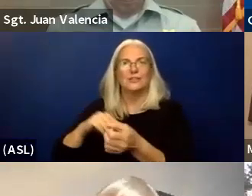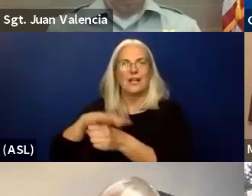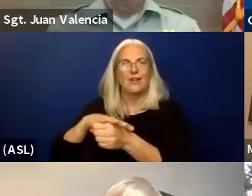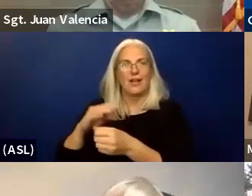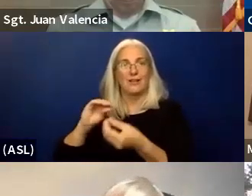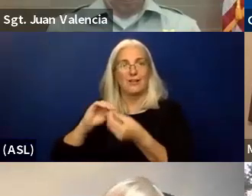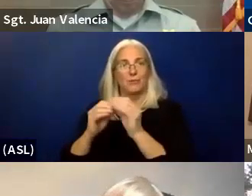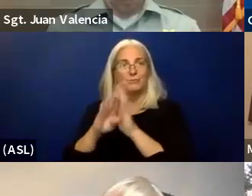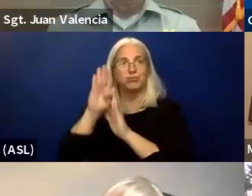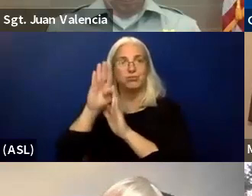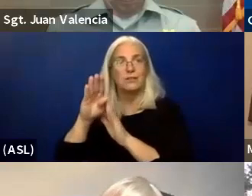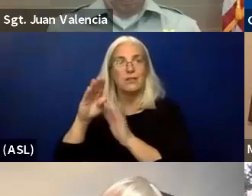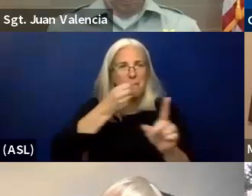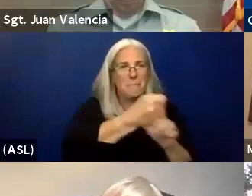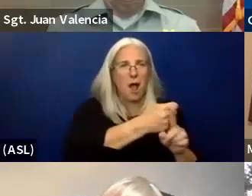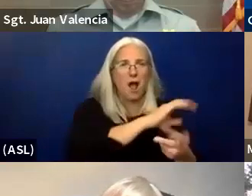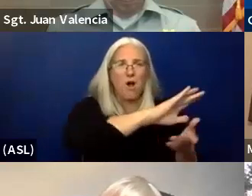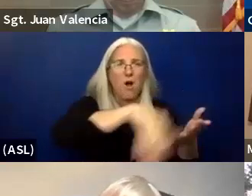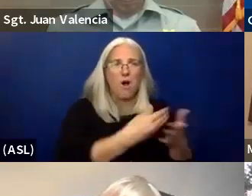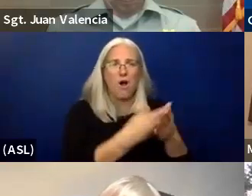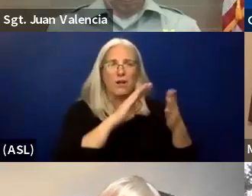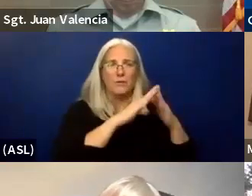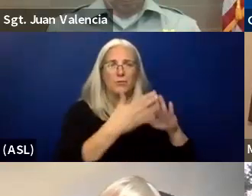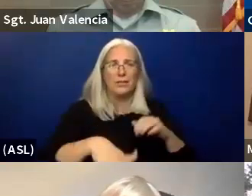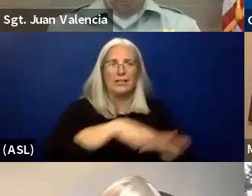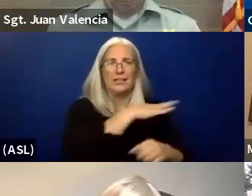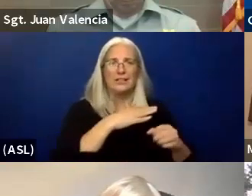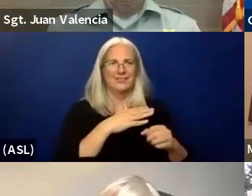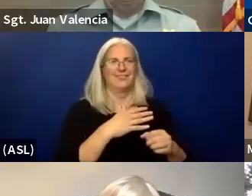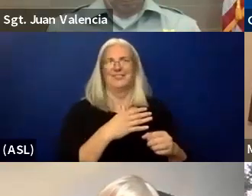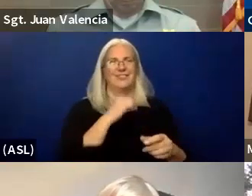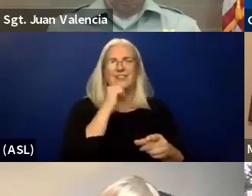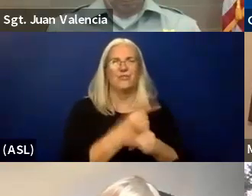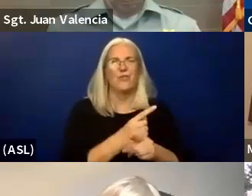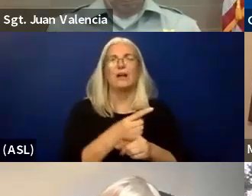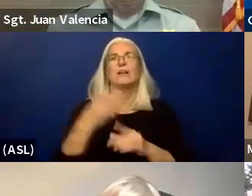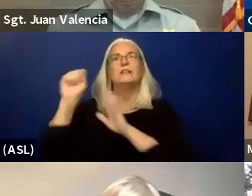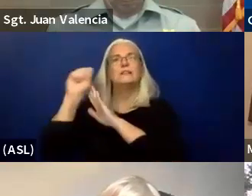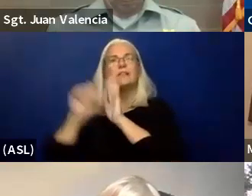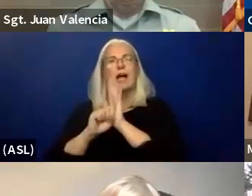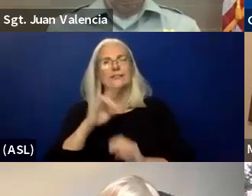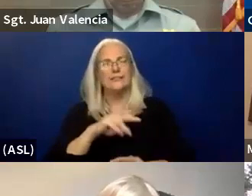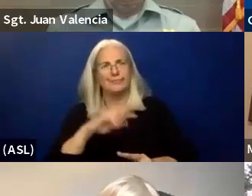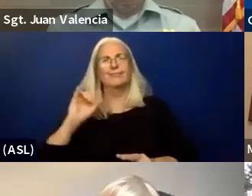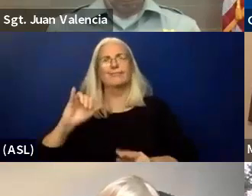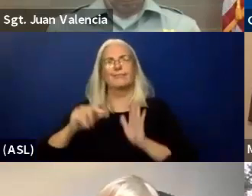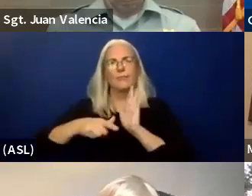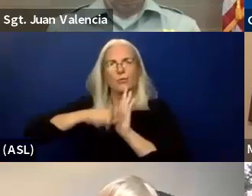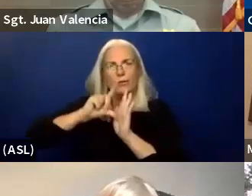county. The state reviewed that one facility and ultimately worked with the county